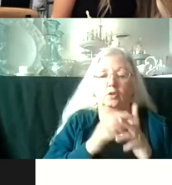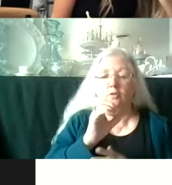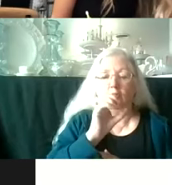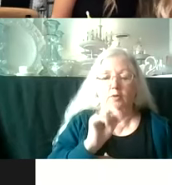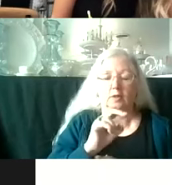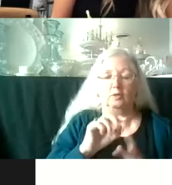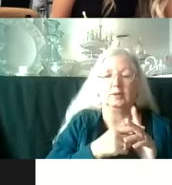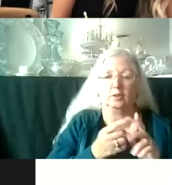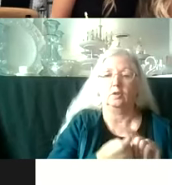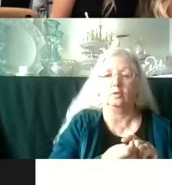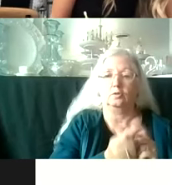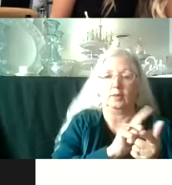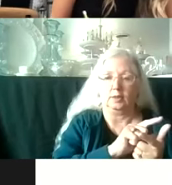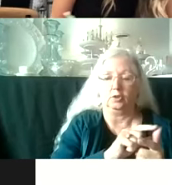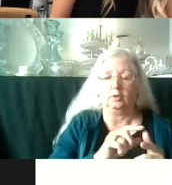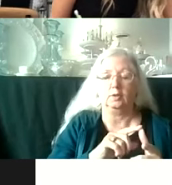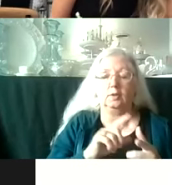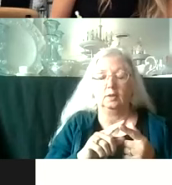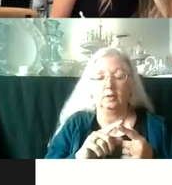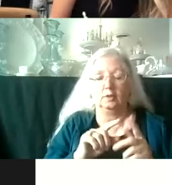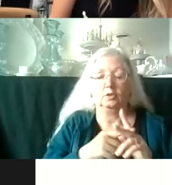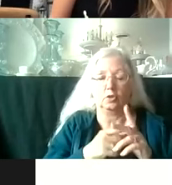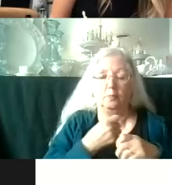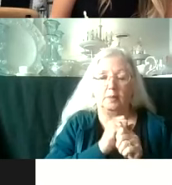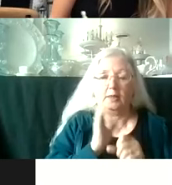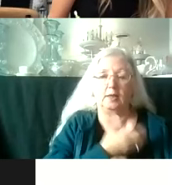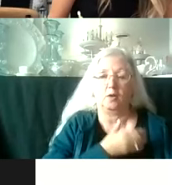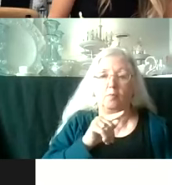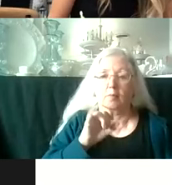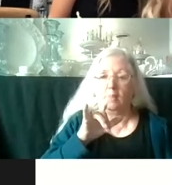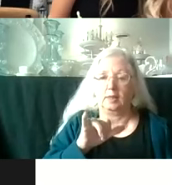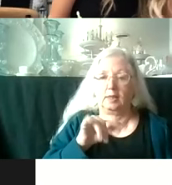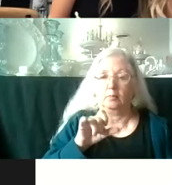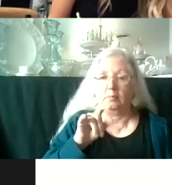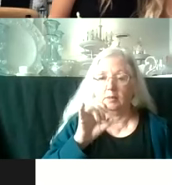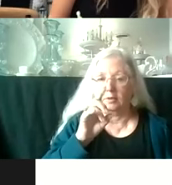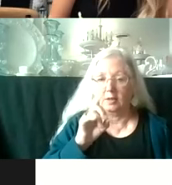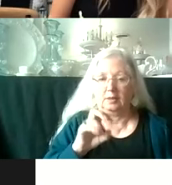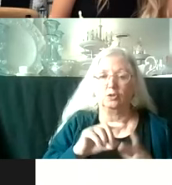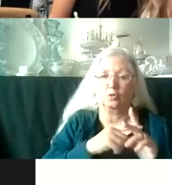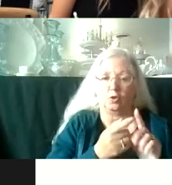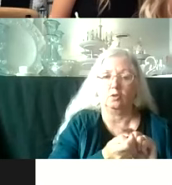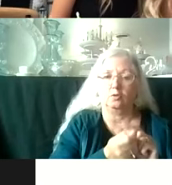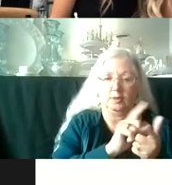start translation, start making our polypeptide, or we can say this is where we start translation.